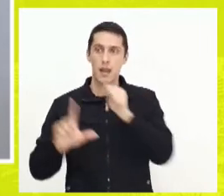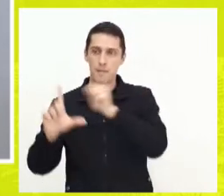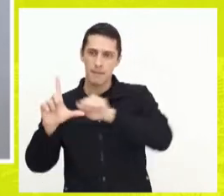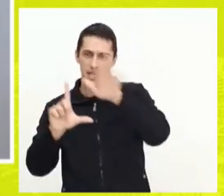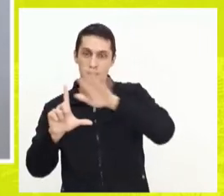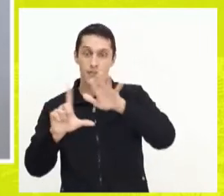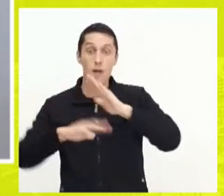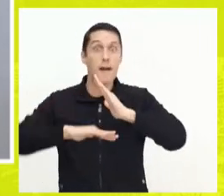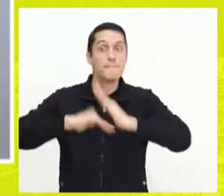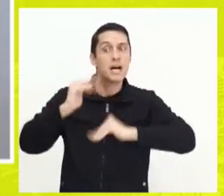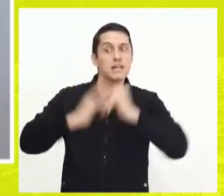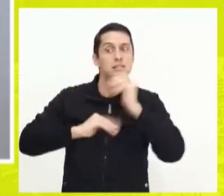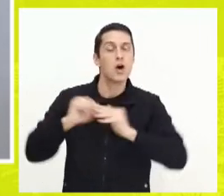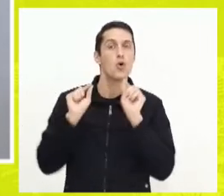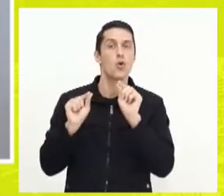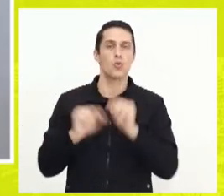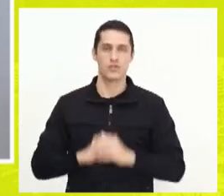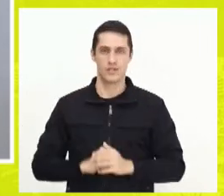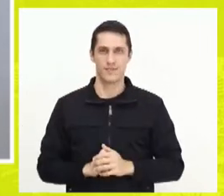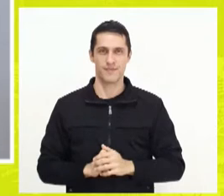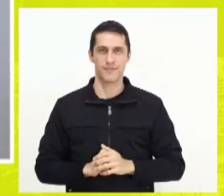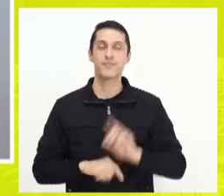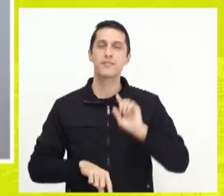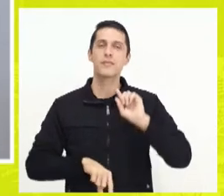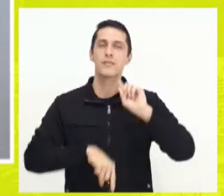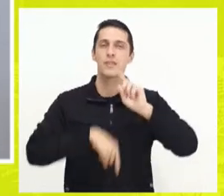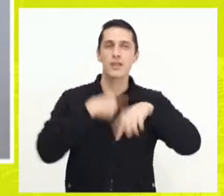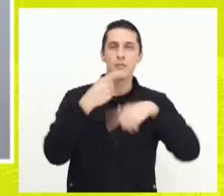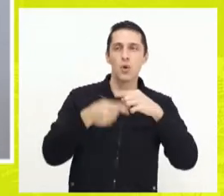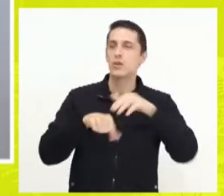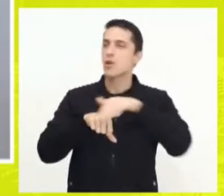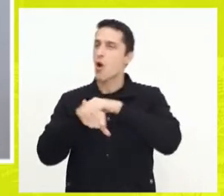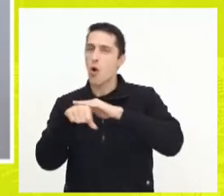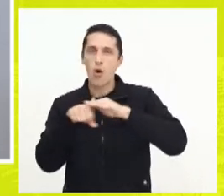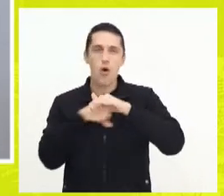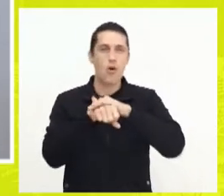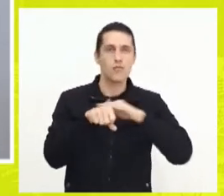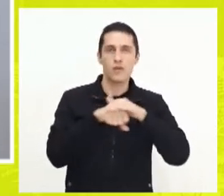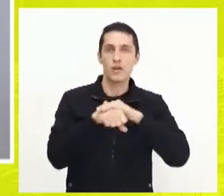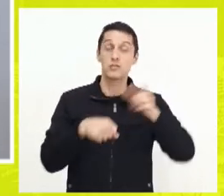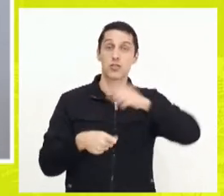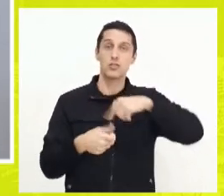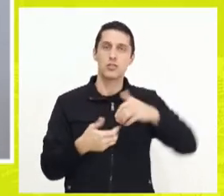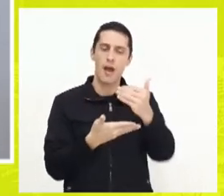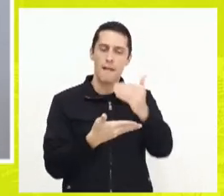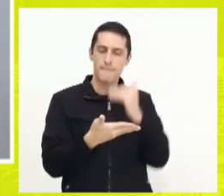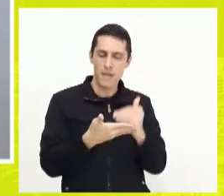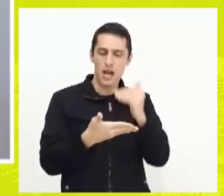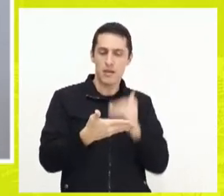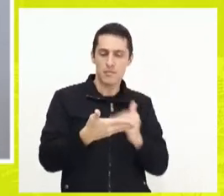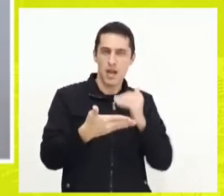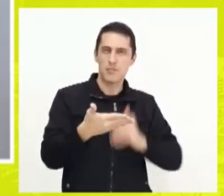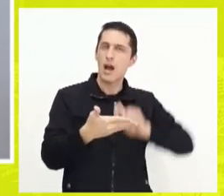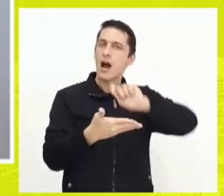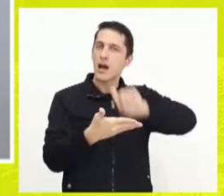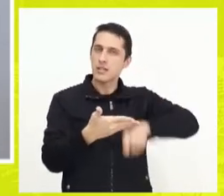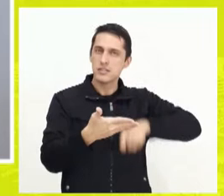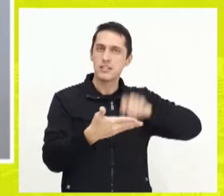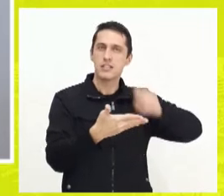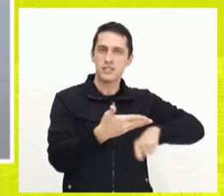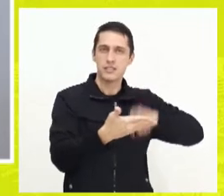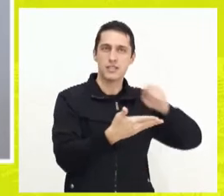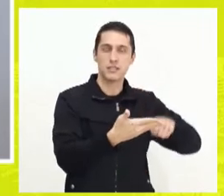based on talks and over time we have new additions which are signed